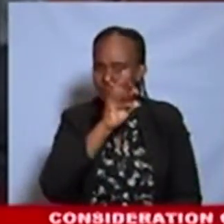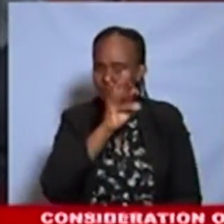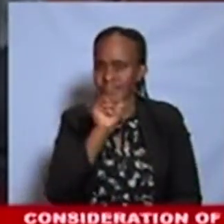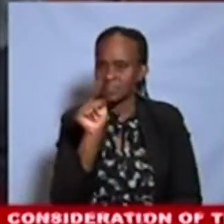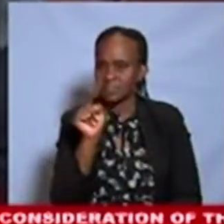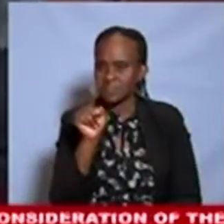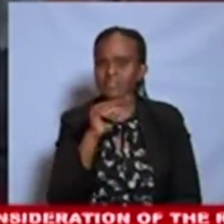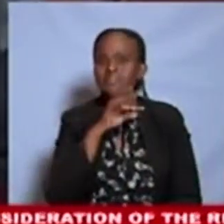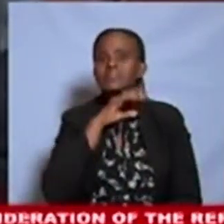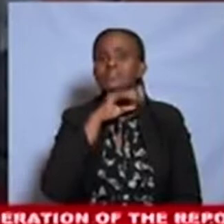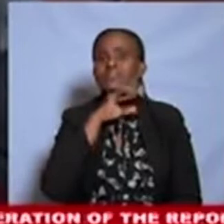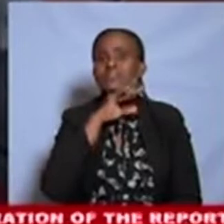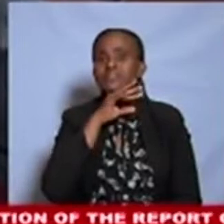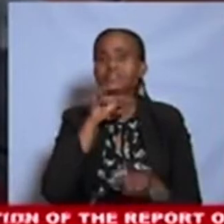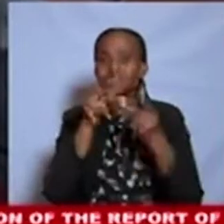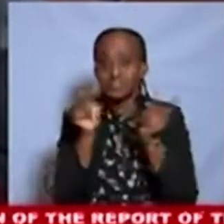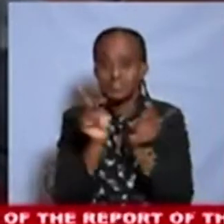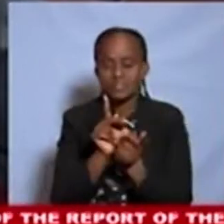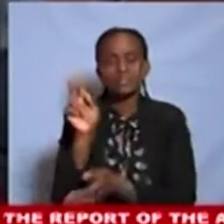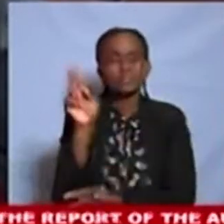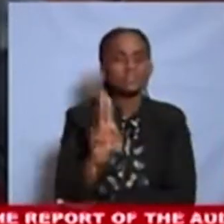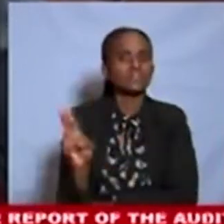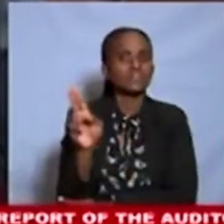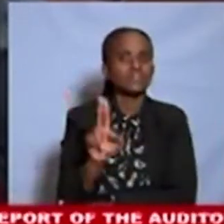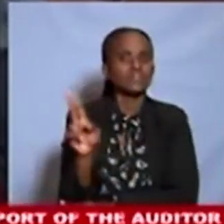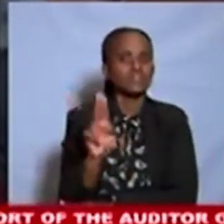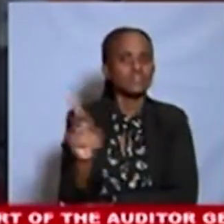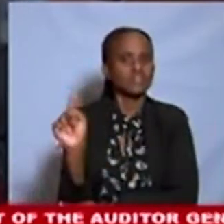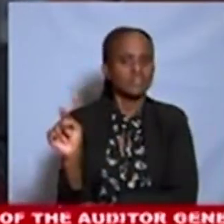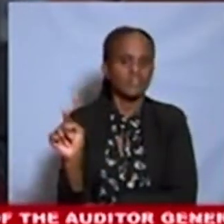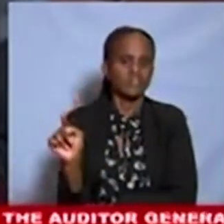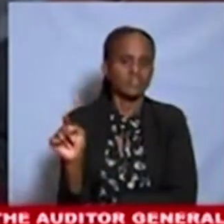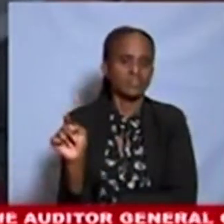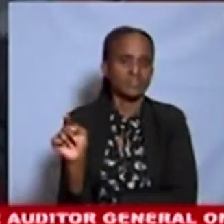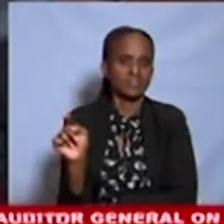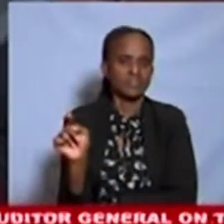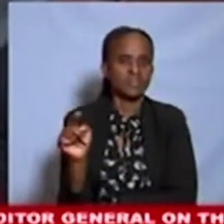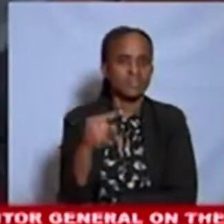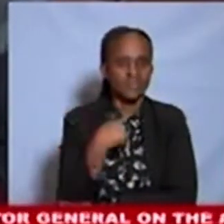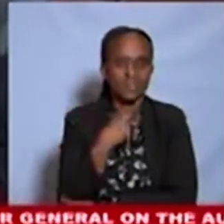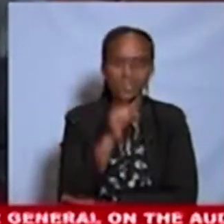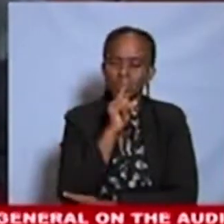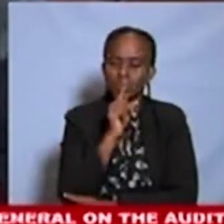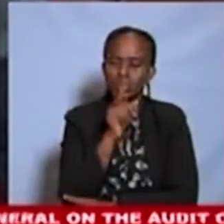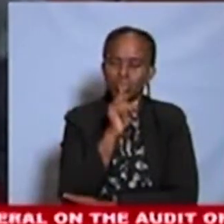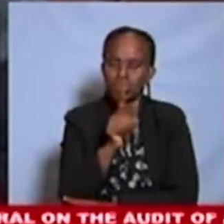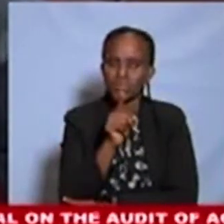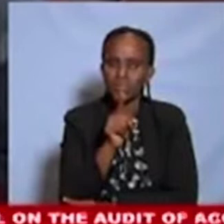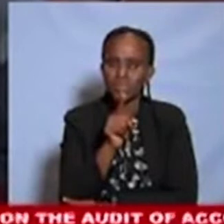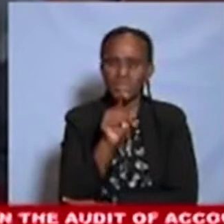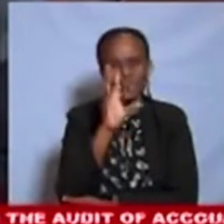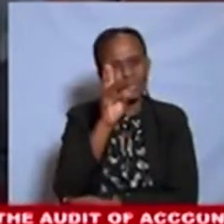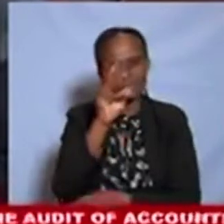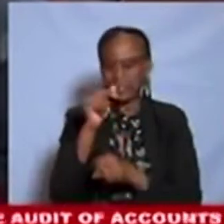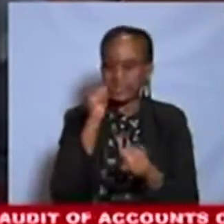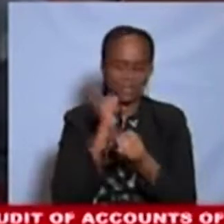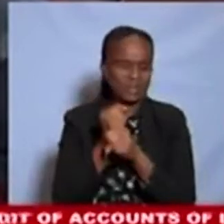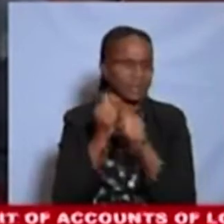The dump site was still in use. I'm sure it has gone beyond 6 years.